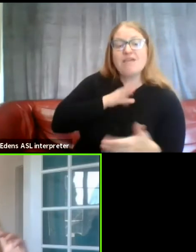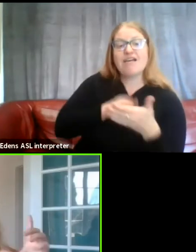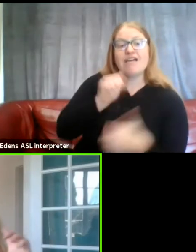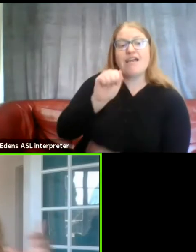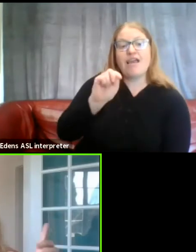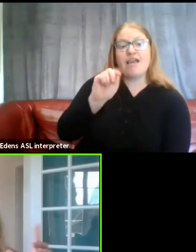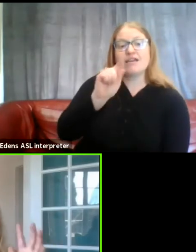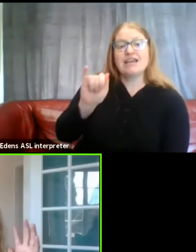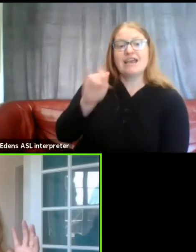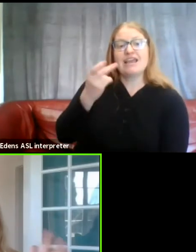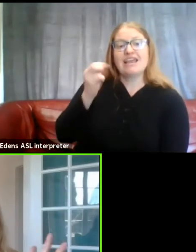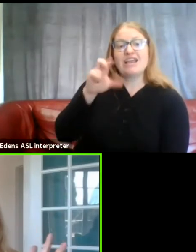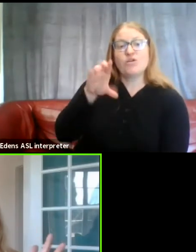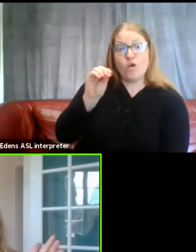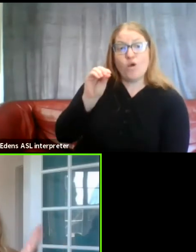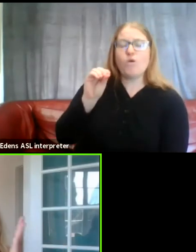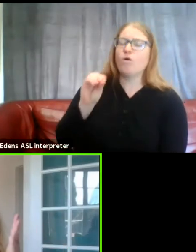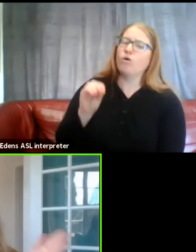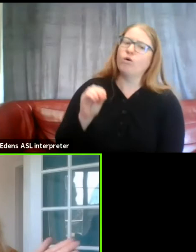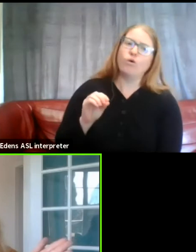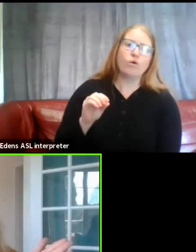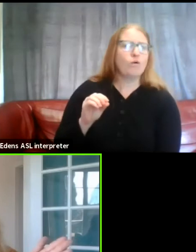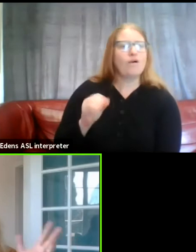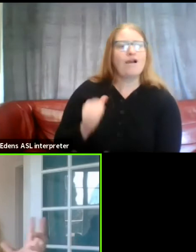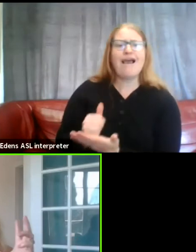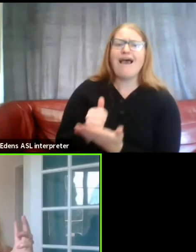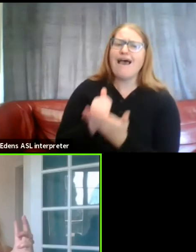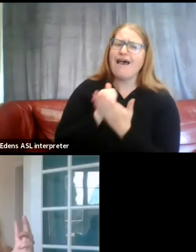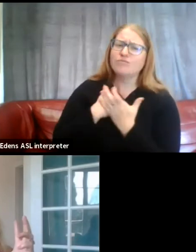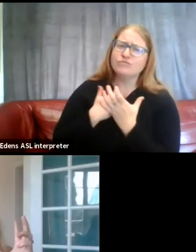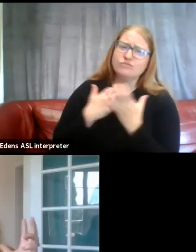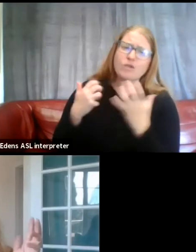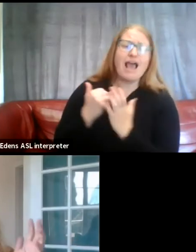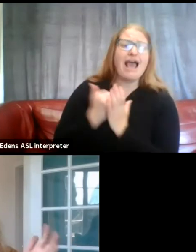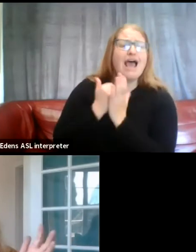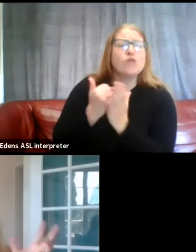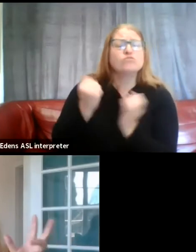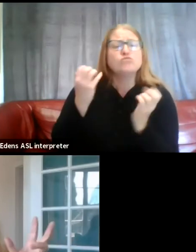helped me so much, and I think helped so many people frame